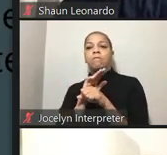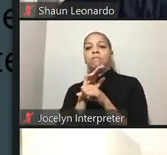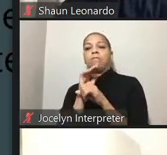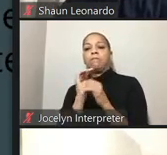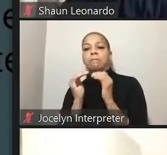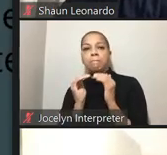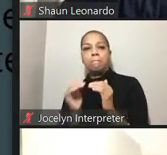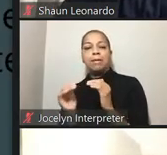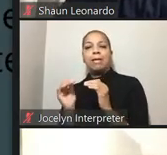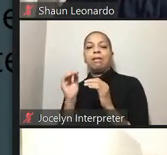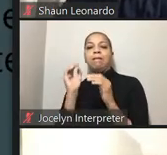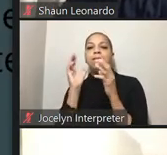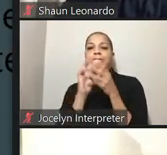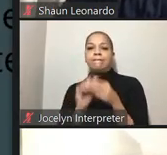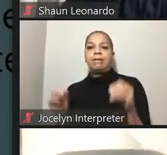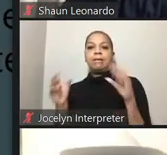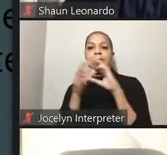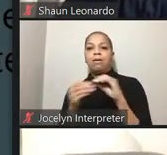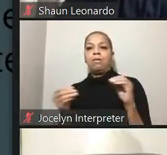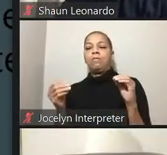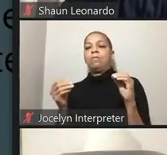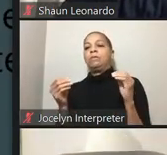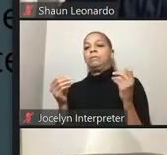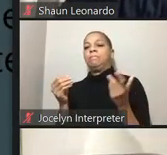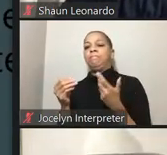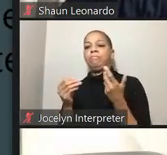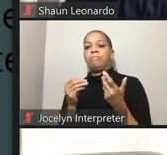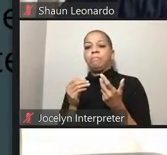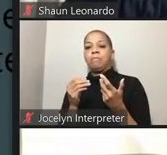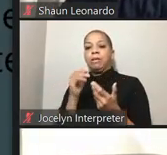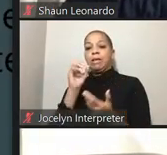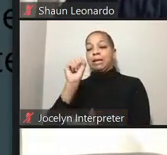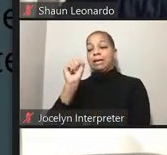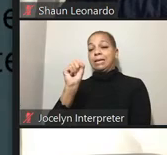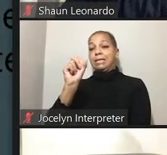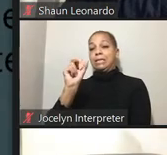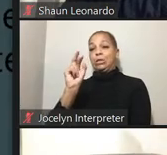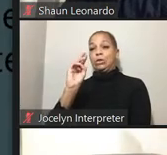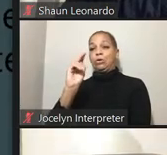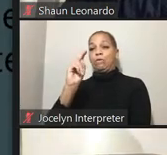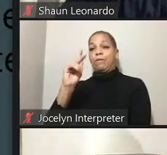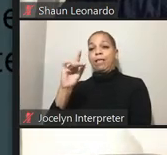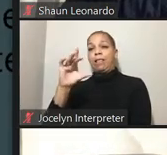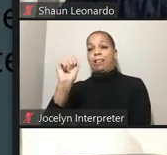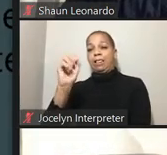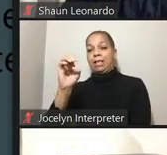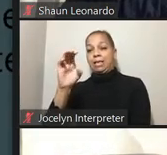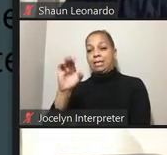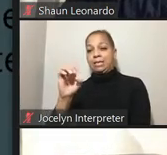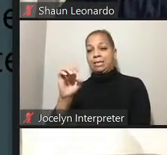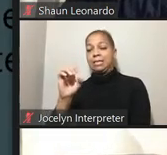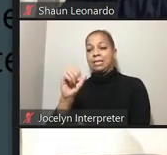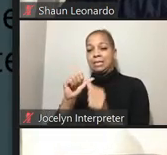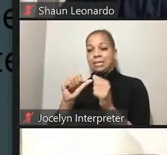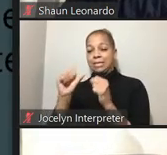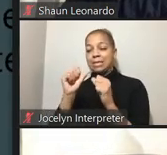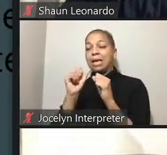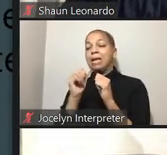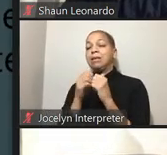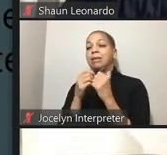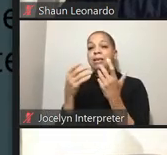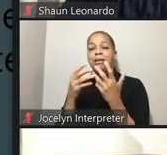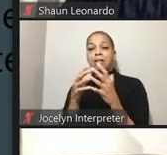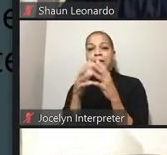audiences passive. A surveillance society refers to the growth of technologies that track